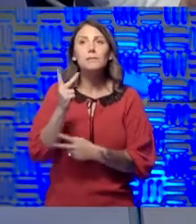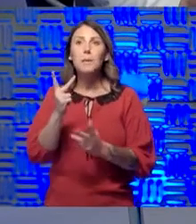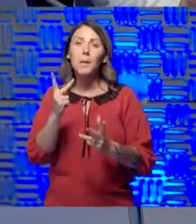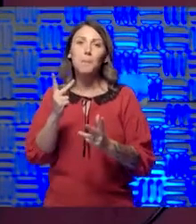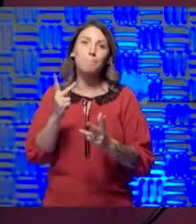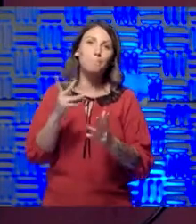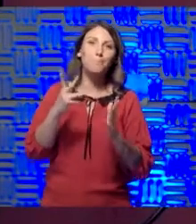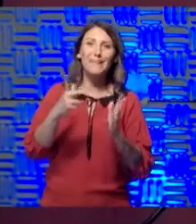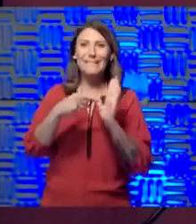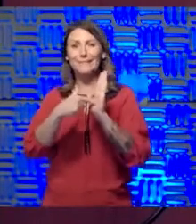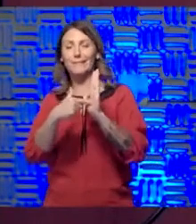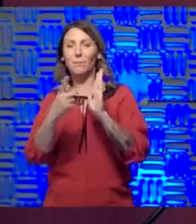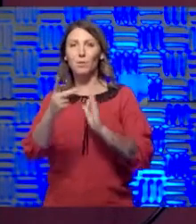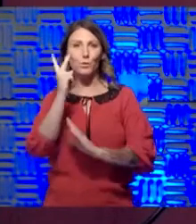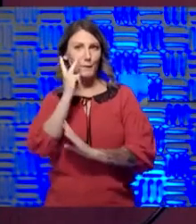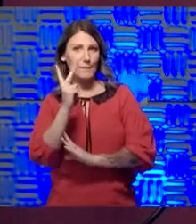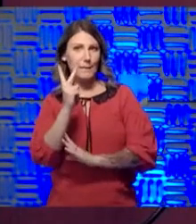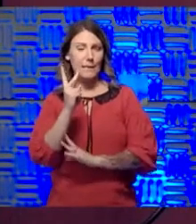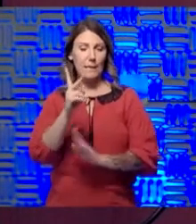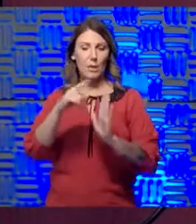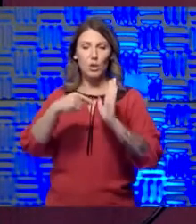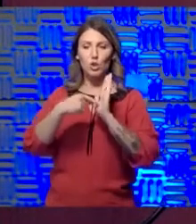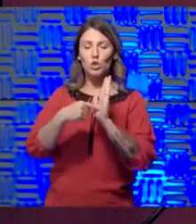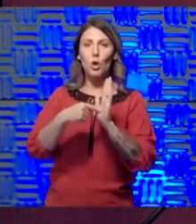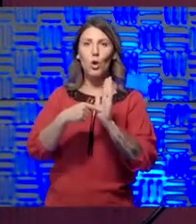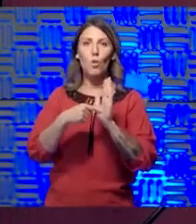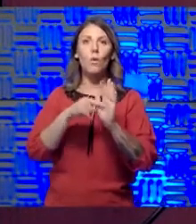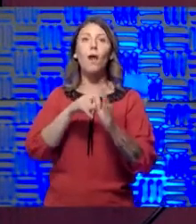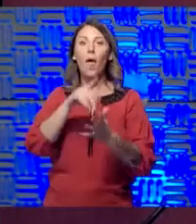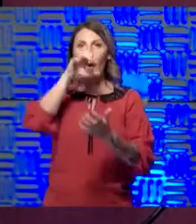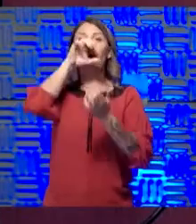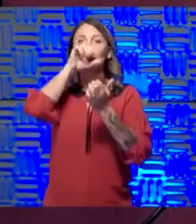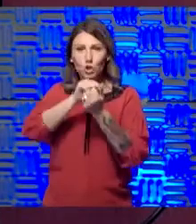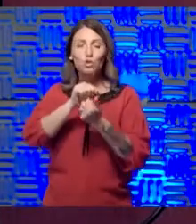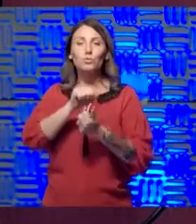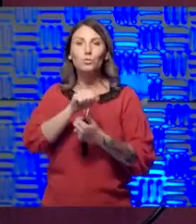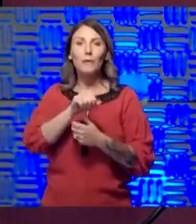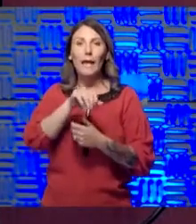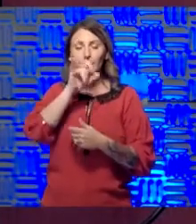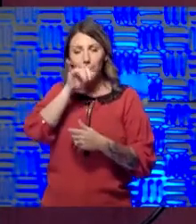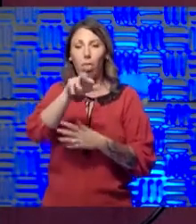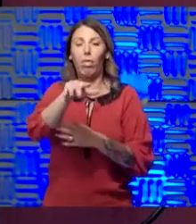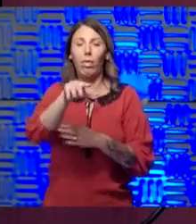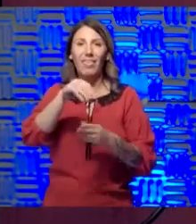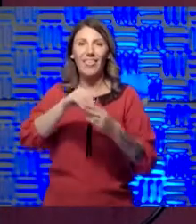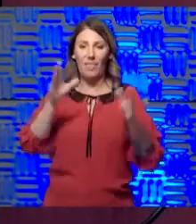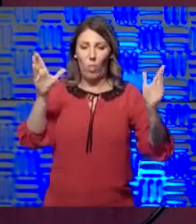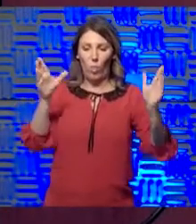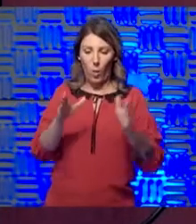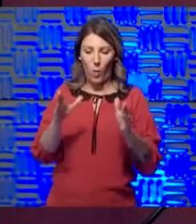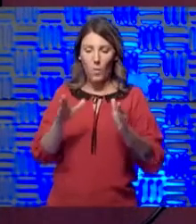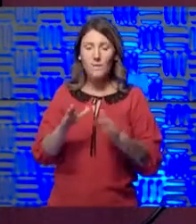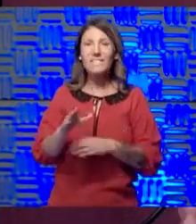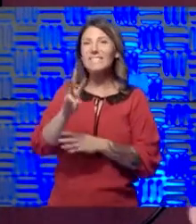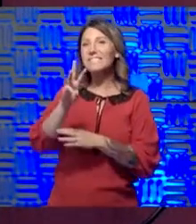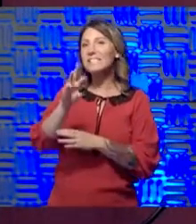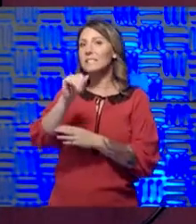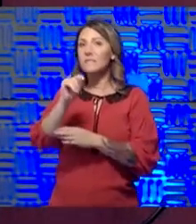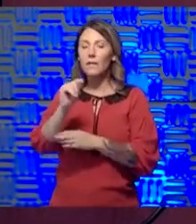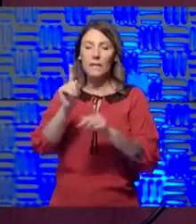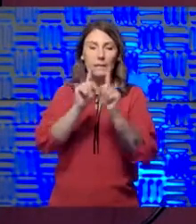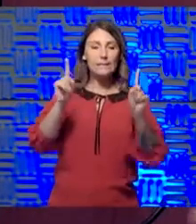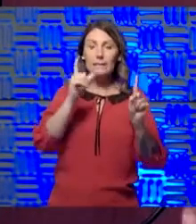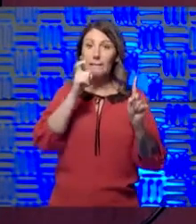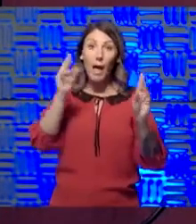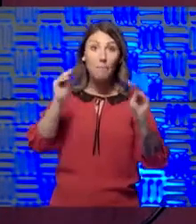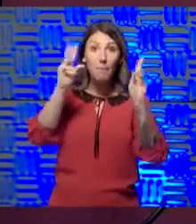seen that kind of show what a sneeze in an enclosed space looks like, and that 6 feet isn't a magic number, right. That 8 feet is better